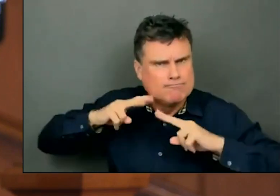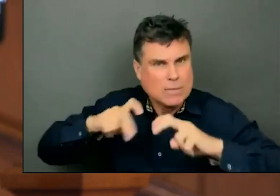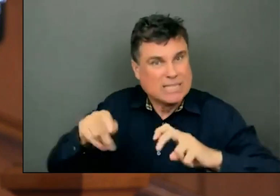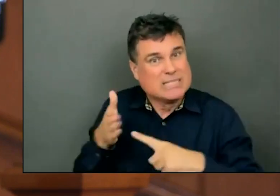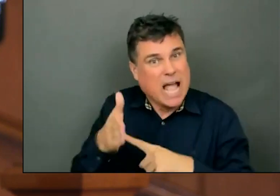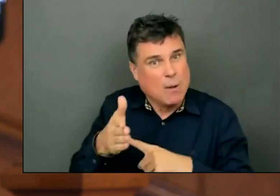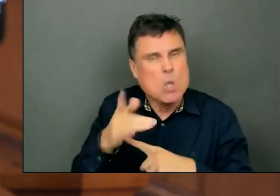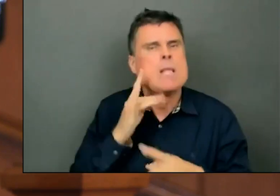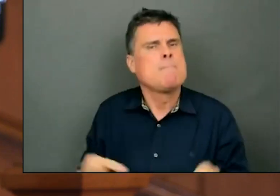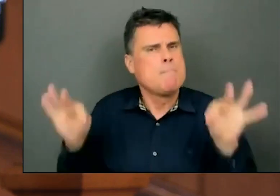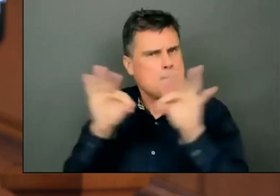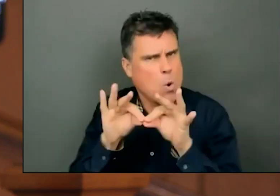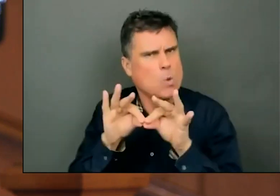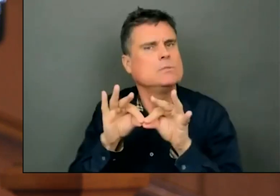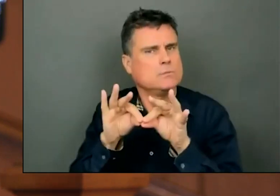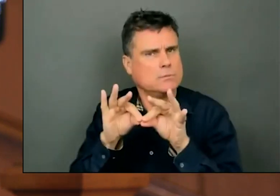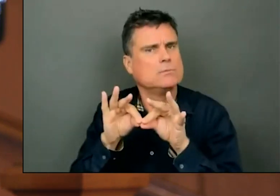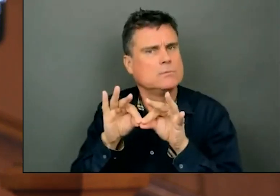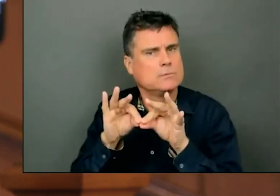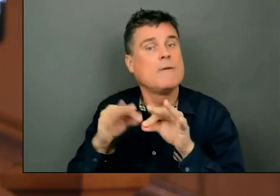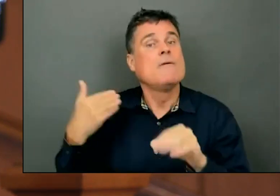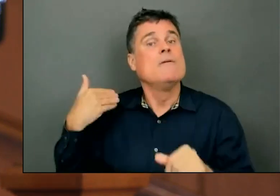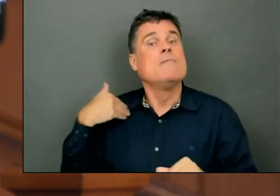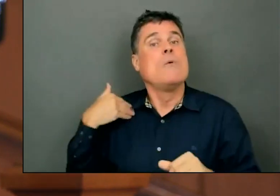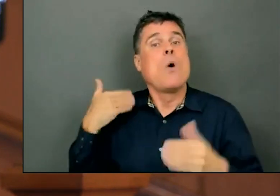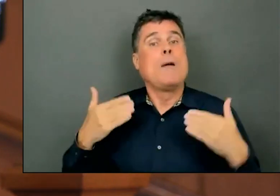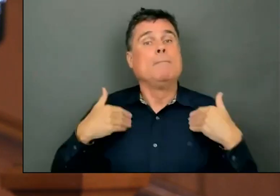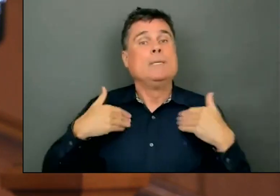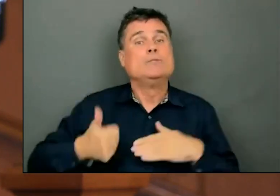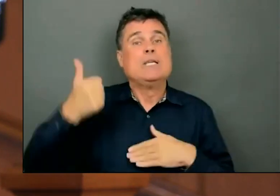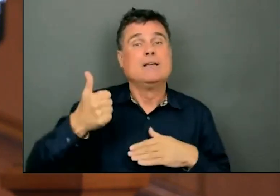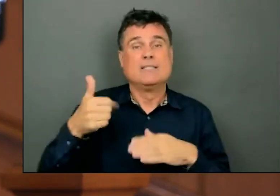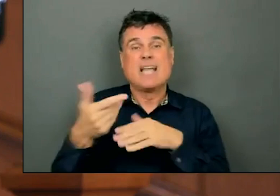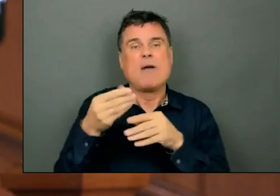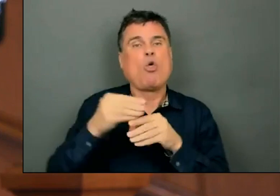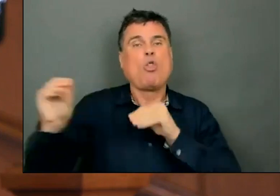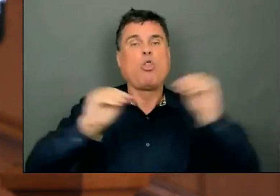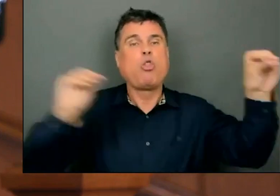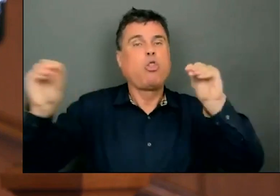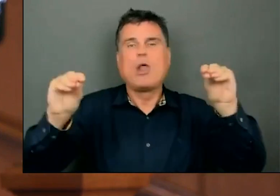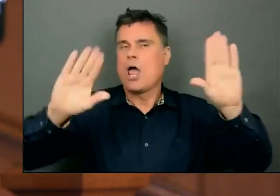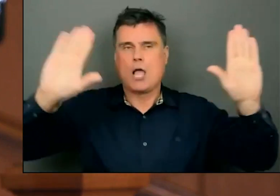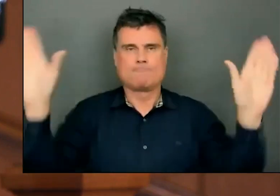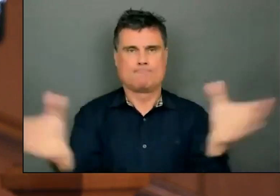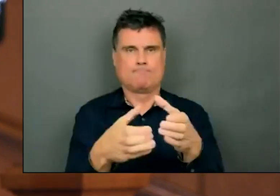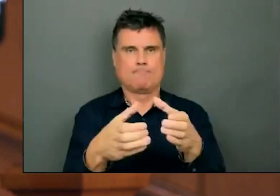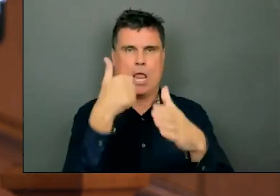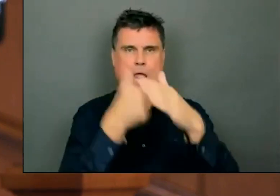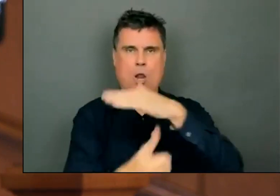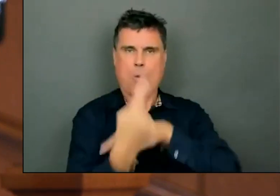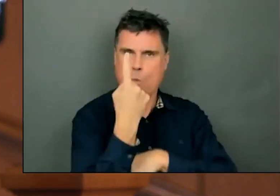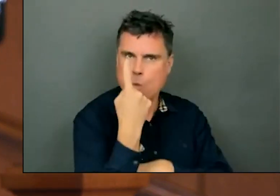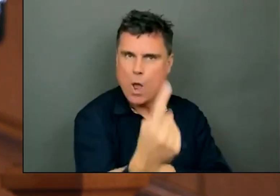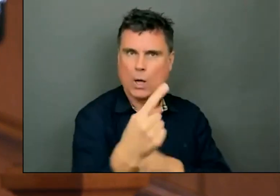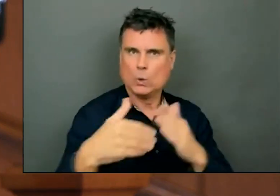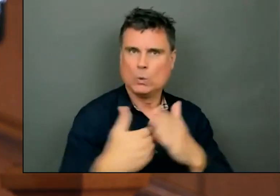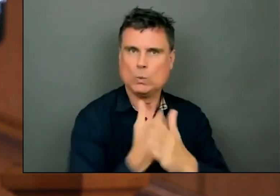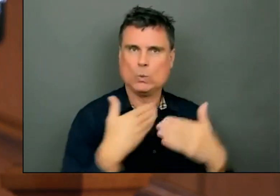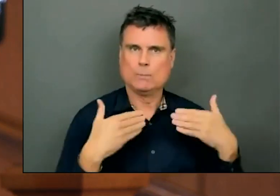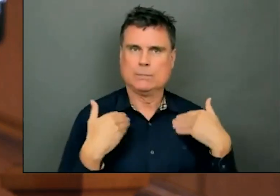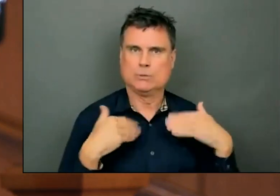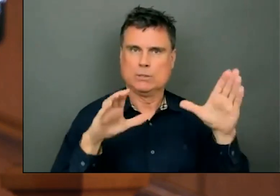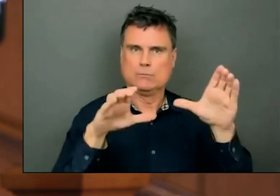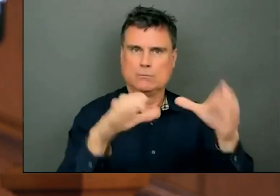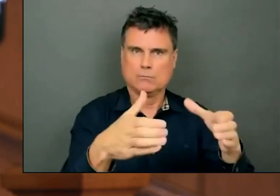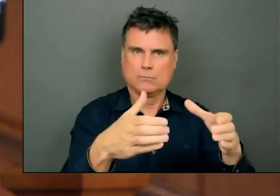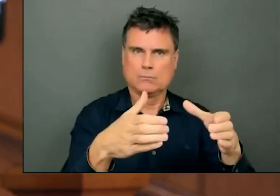over multiple ministries now housed in one place give Minister Osborne and her Parliamentary Secretary Finn Donnelly the opportunity to make sure that British Columbians